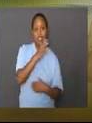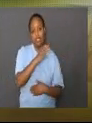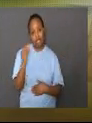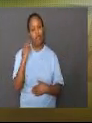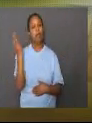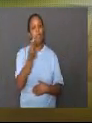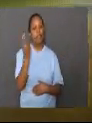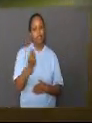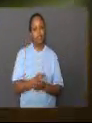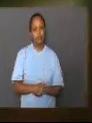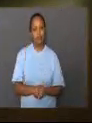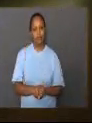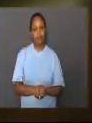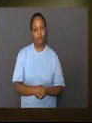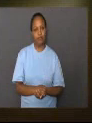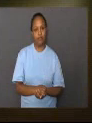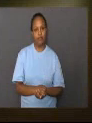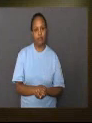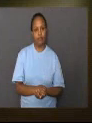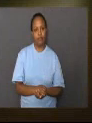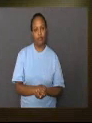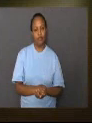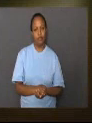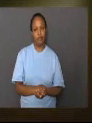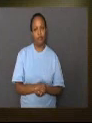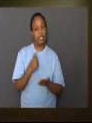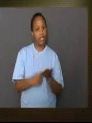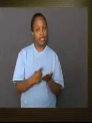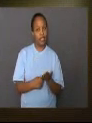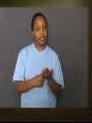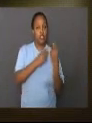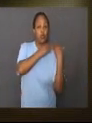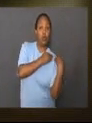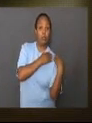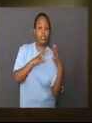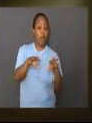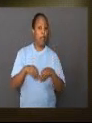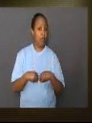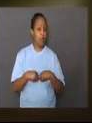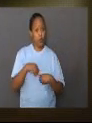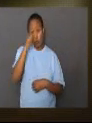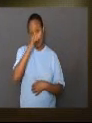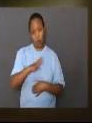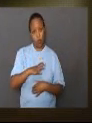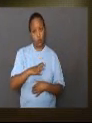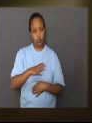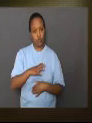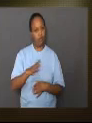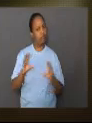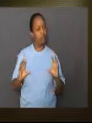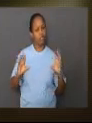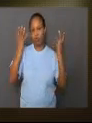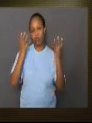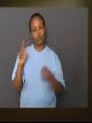and benefits. Those who accepted responsibility would be